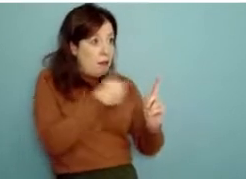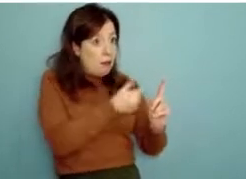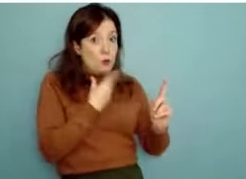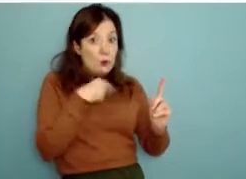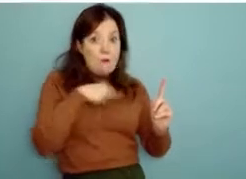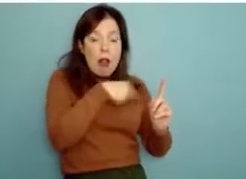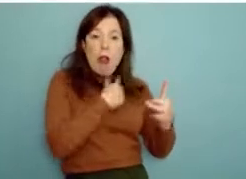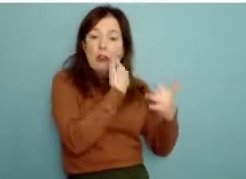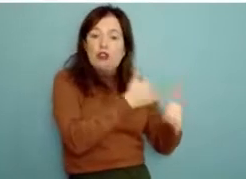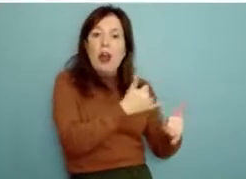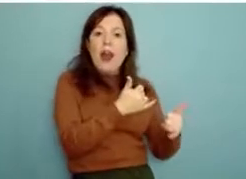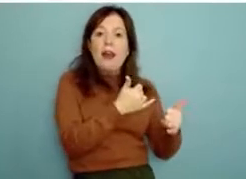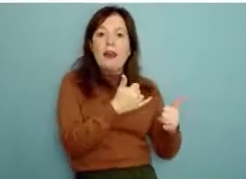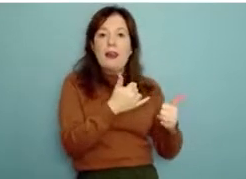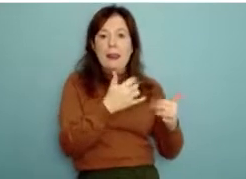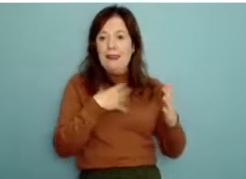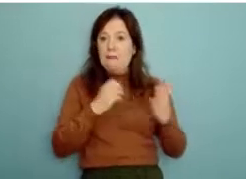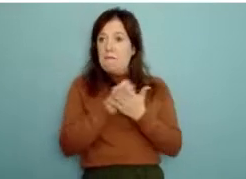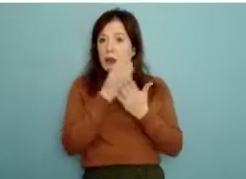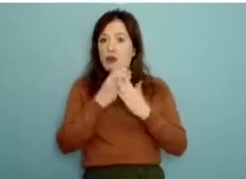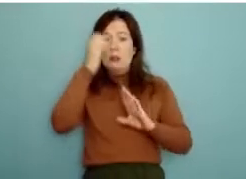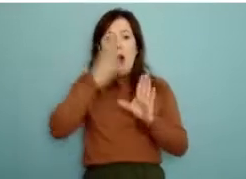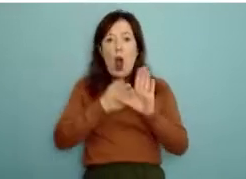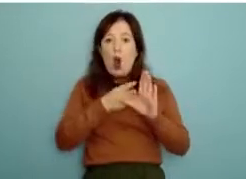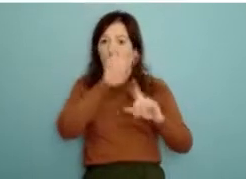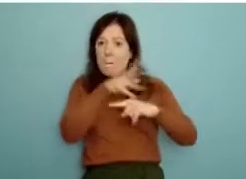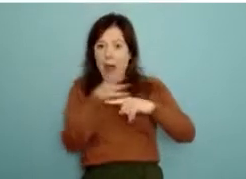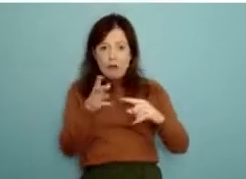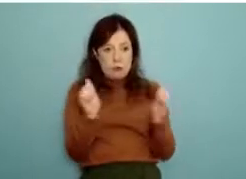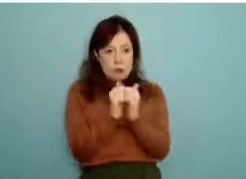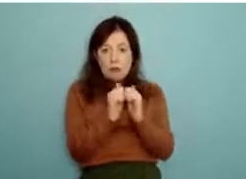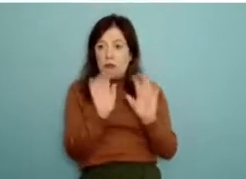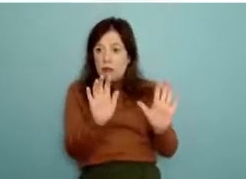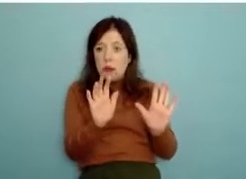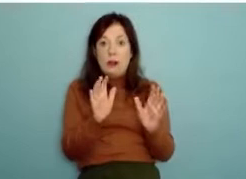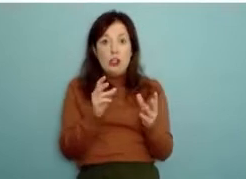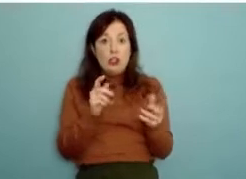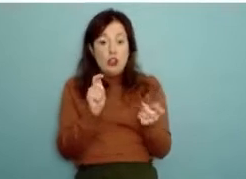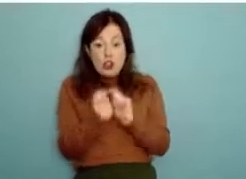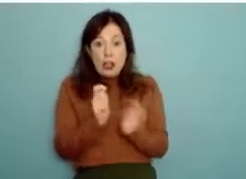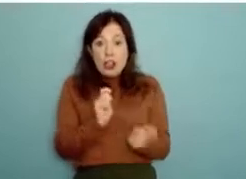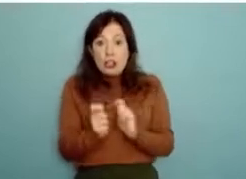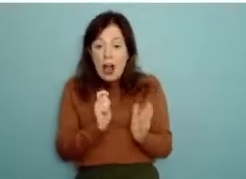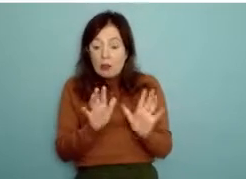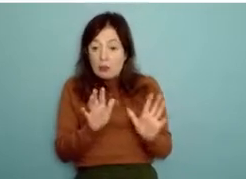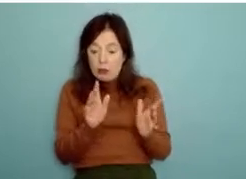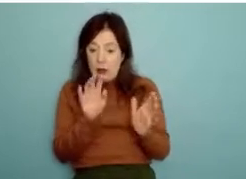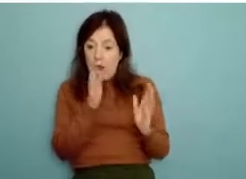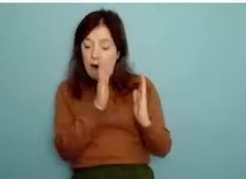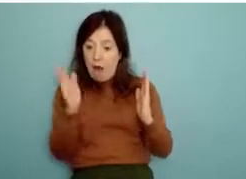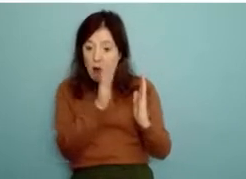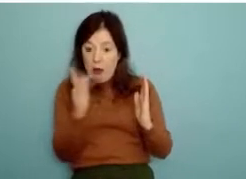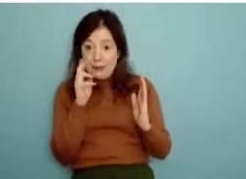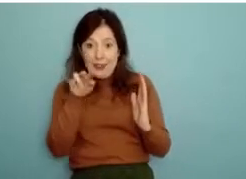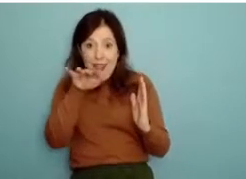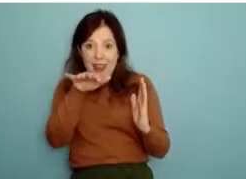that's psychometrically sound and that's sensitive to change. If people can't see any changes being made, then they're going to be discouraged, as I